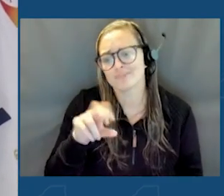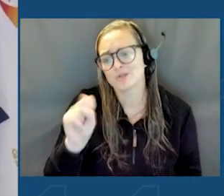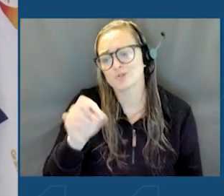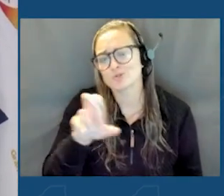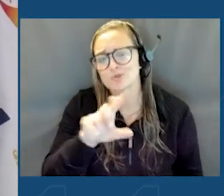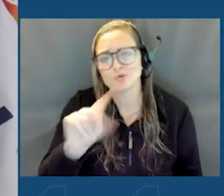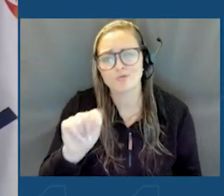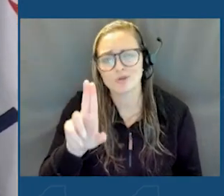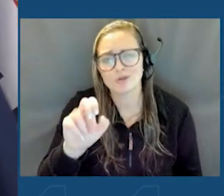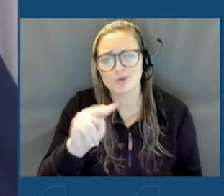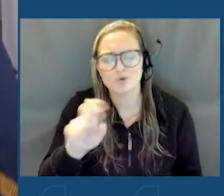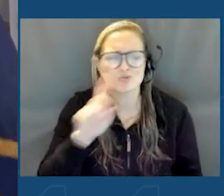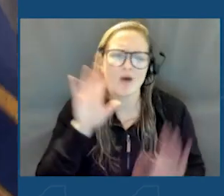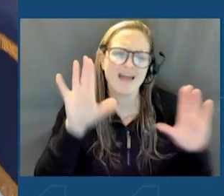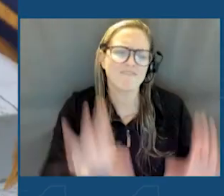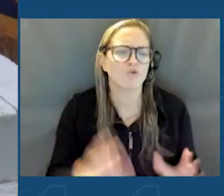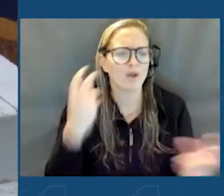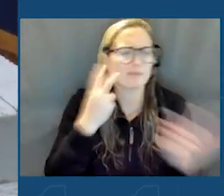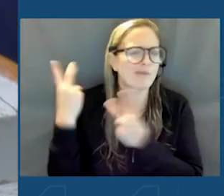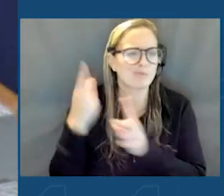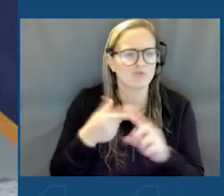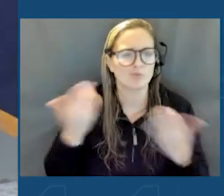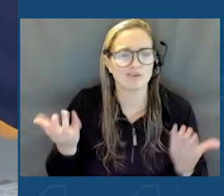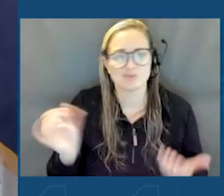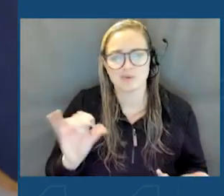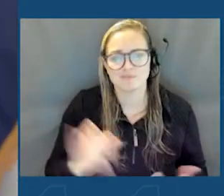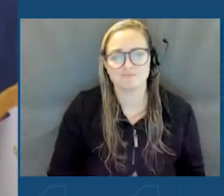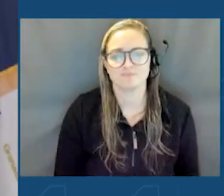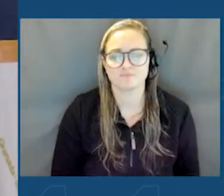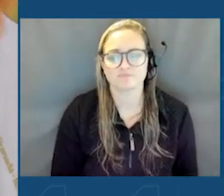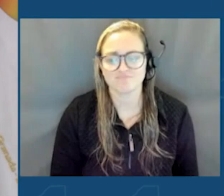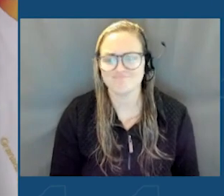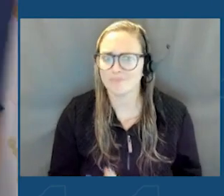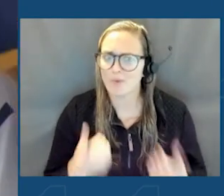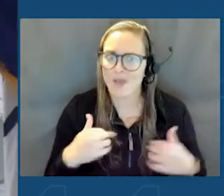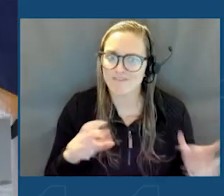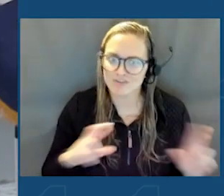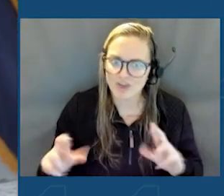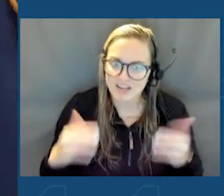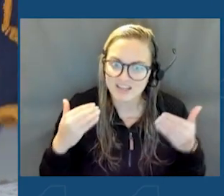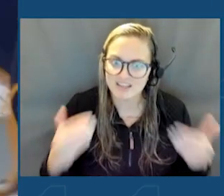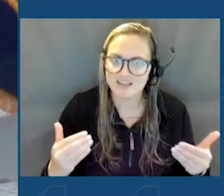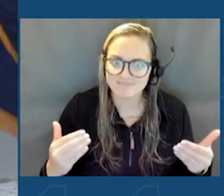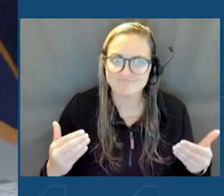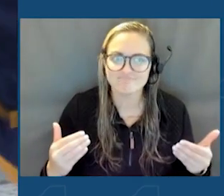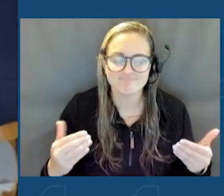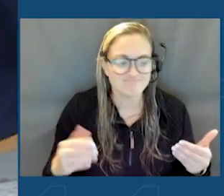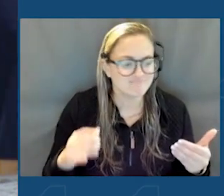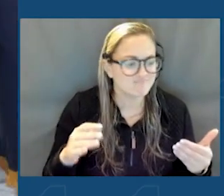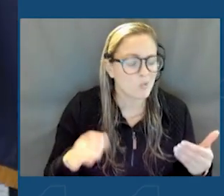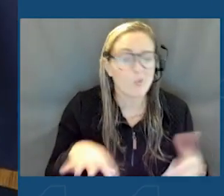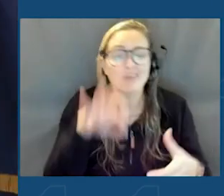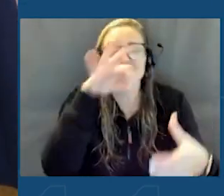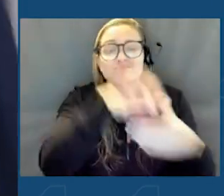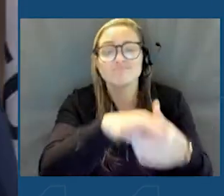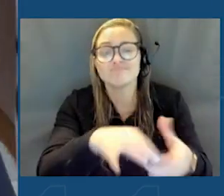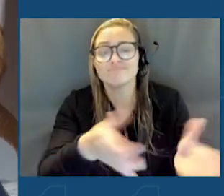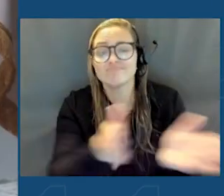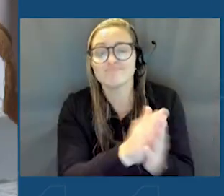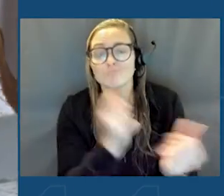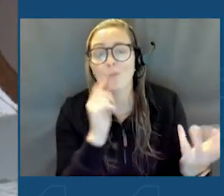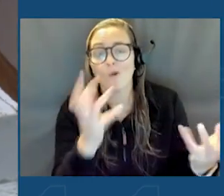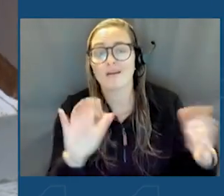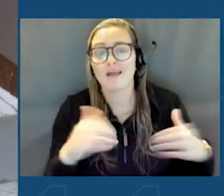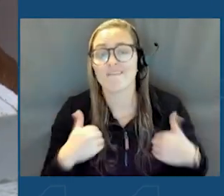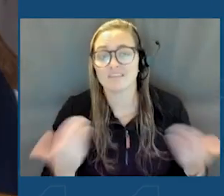here as well. But to have this facility ready, we made the bid, we were here, and we all fought so hard to make this